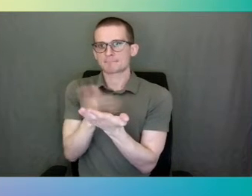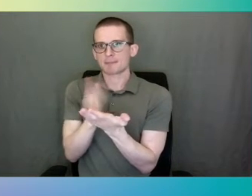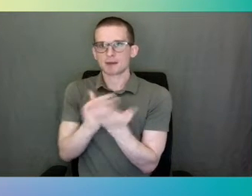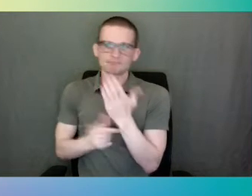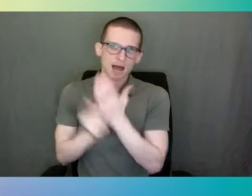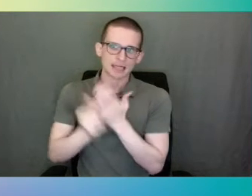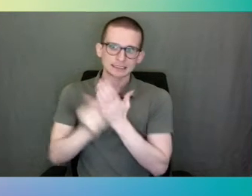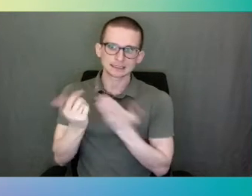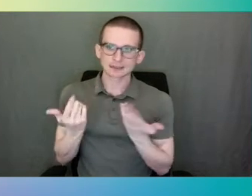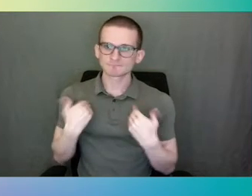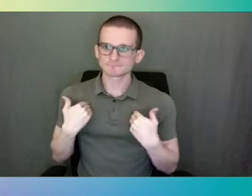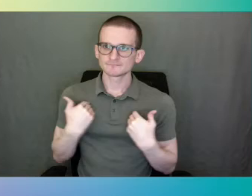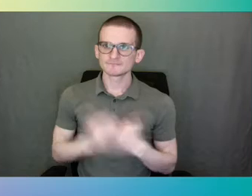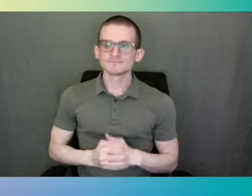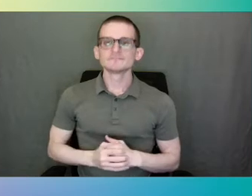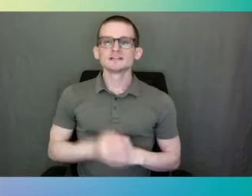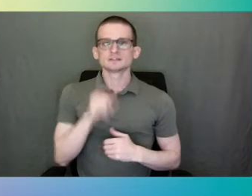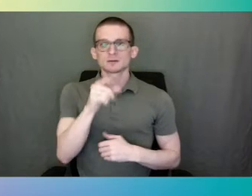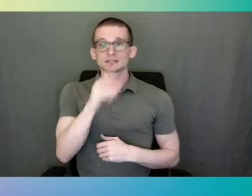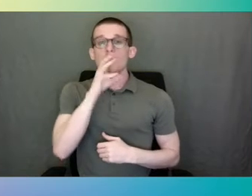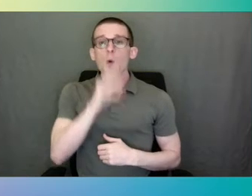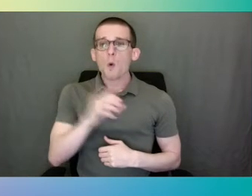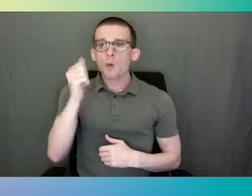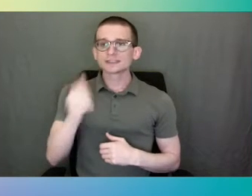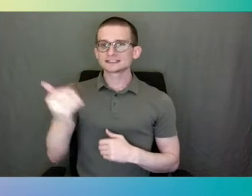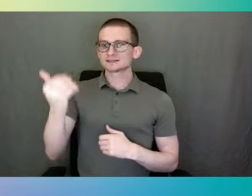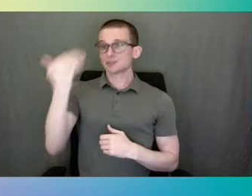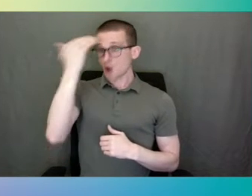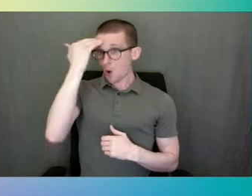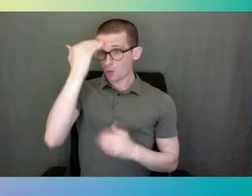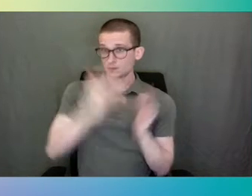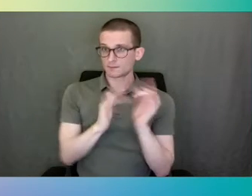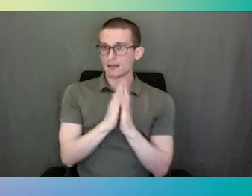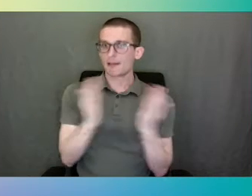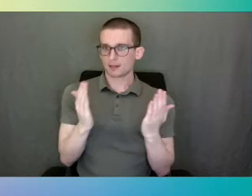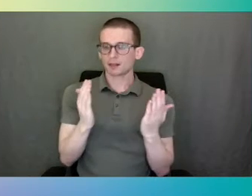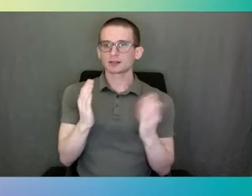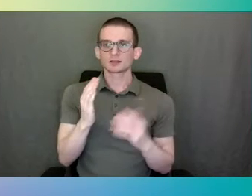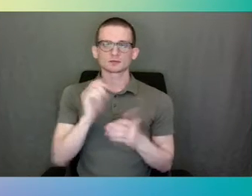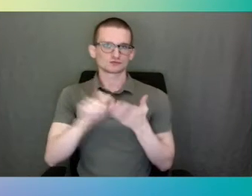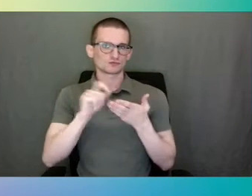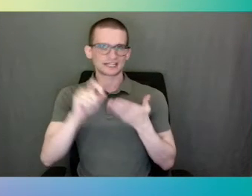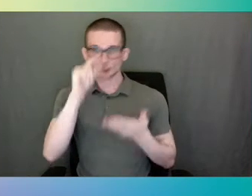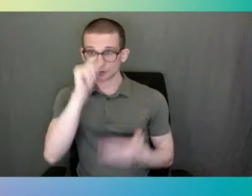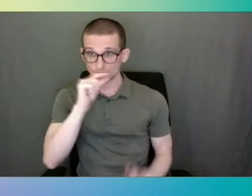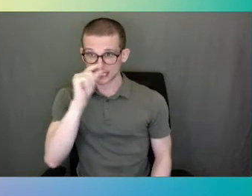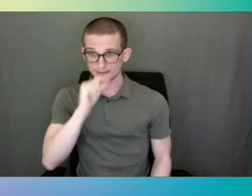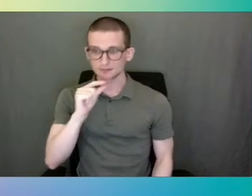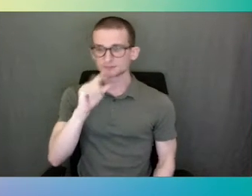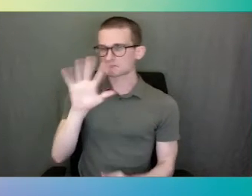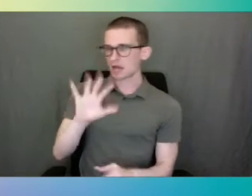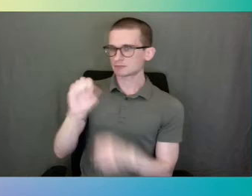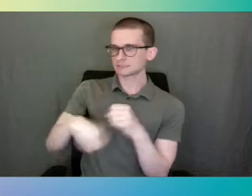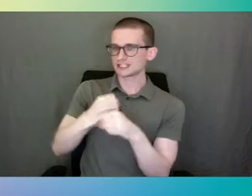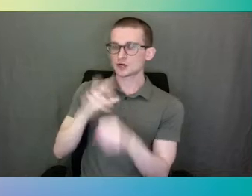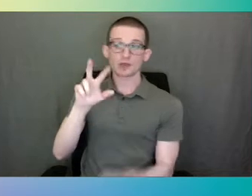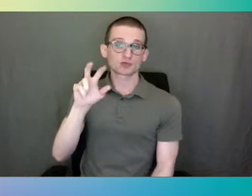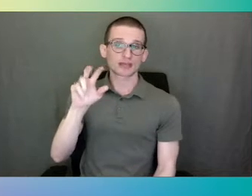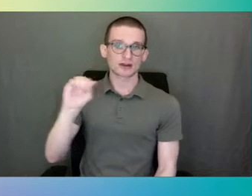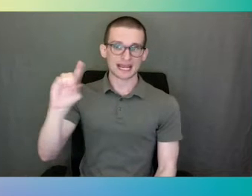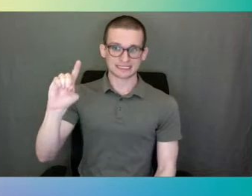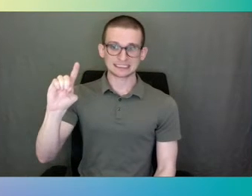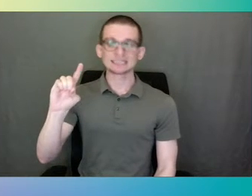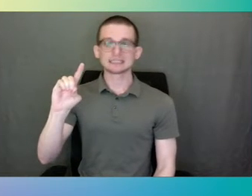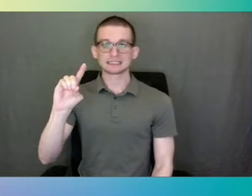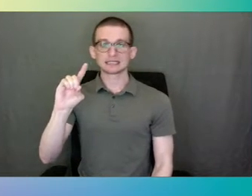is the oldest known Bible that we have, and in Greek, 300 AD, and it's completely in capital